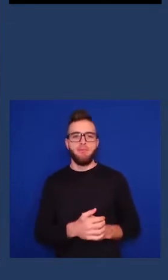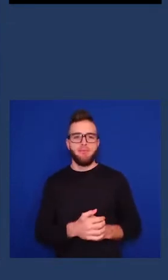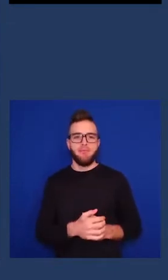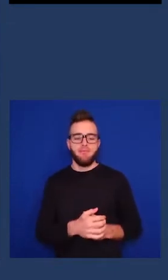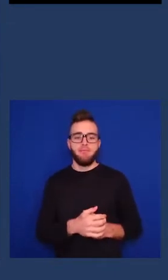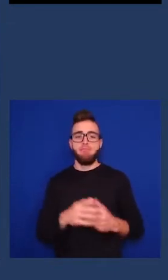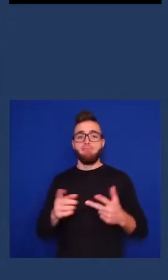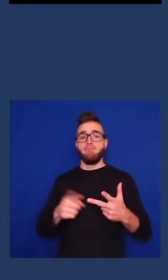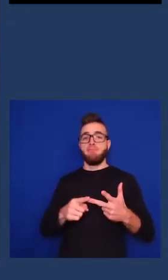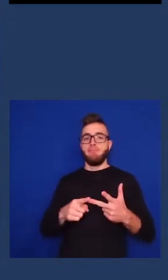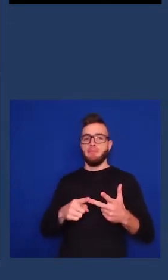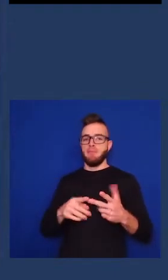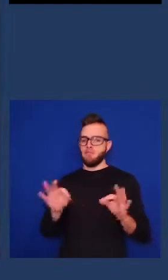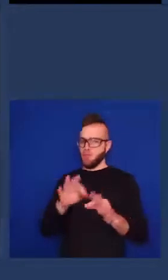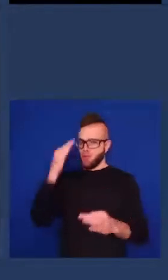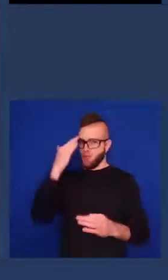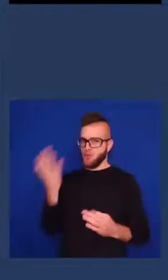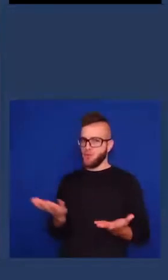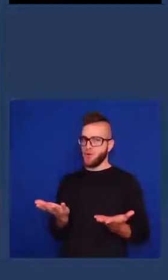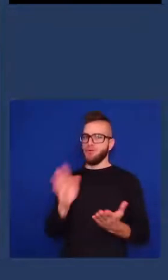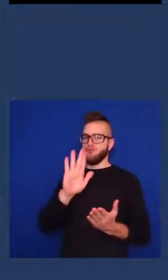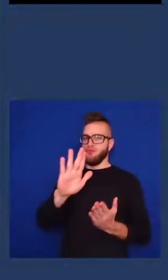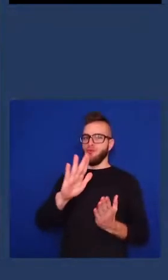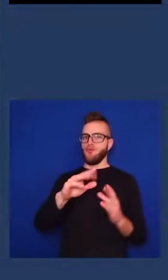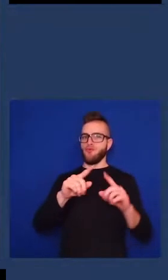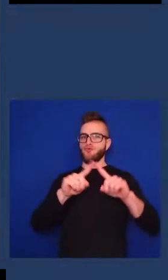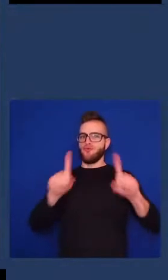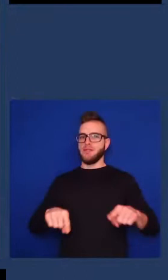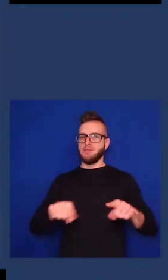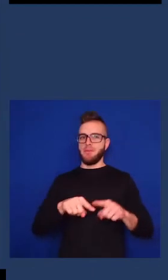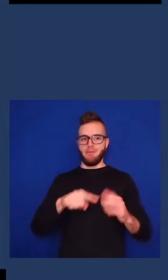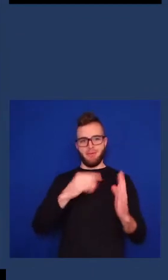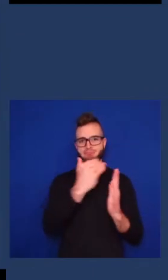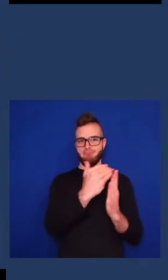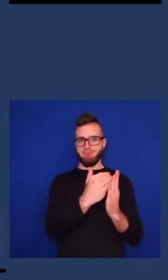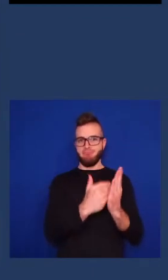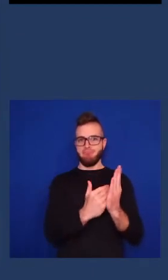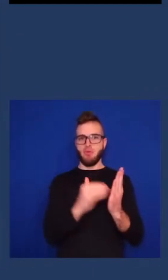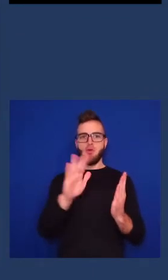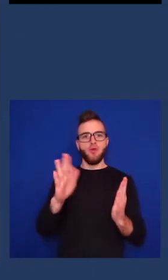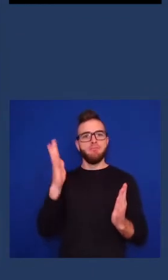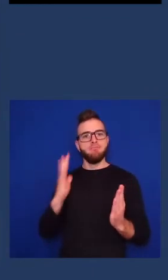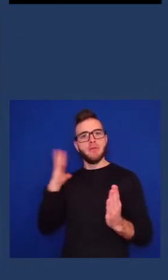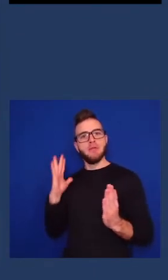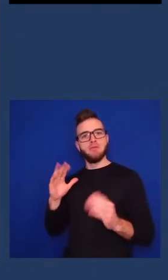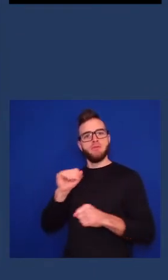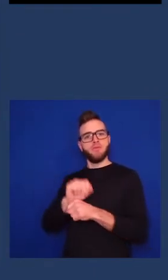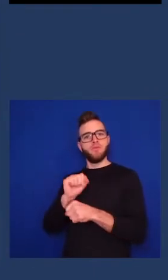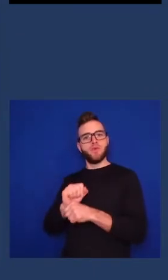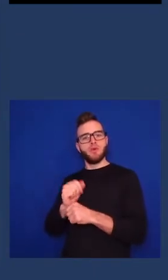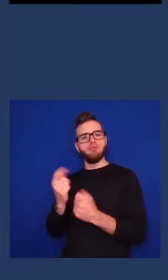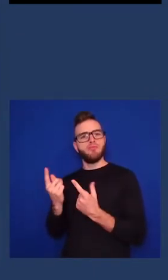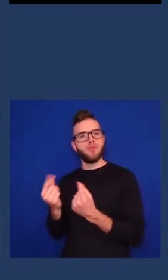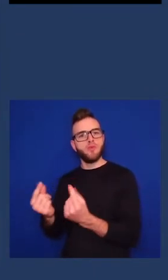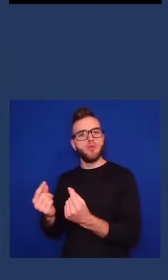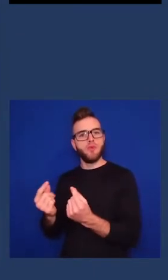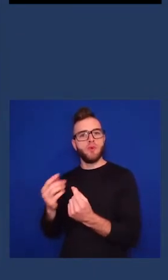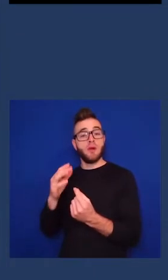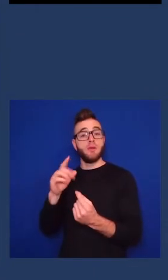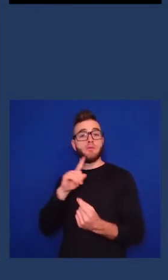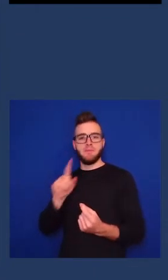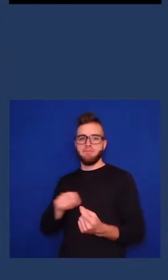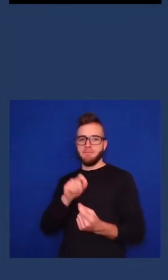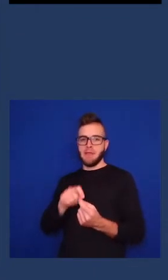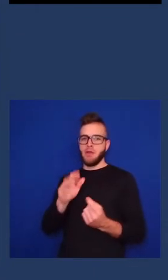your resume. Be able to articulate what you did and talk about specifically what you contributed to